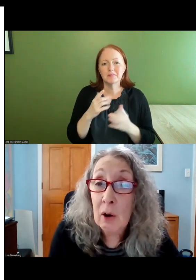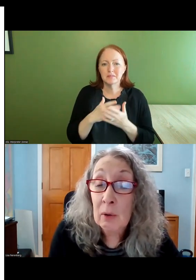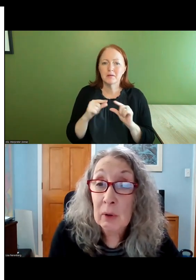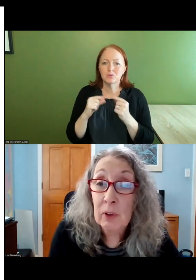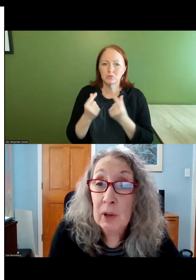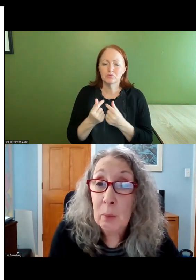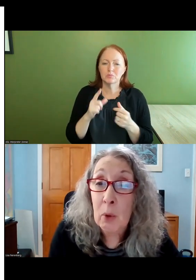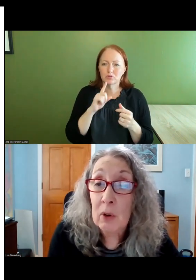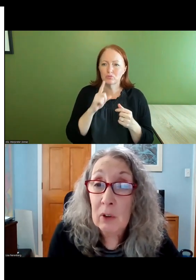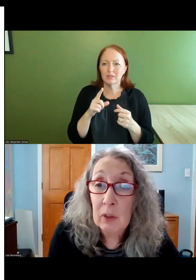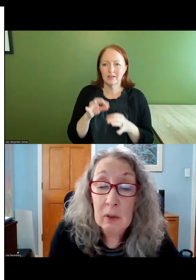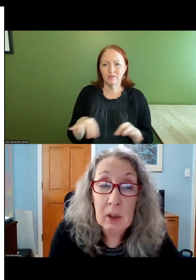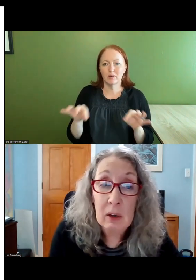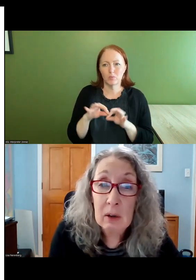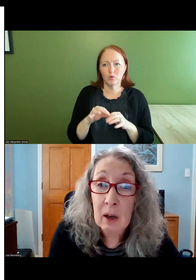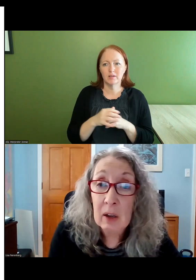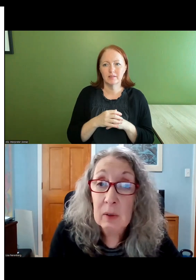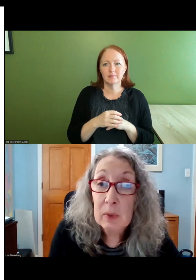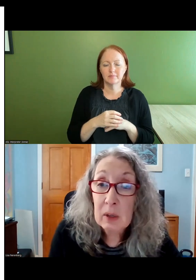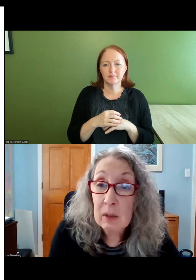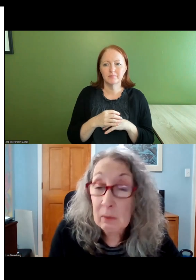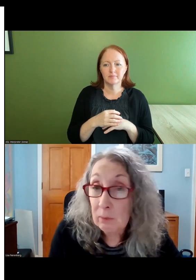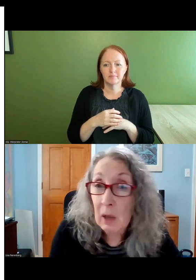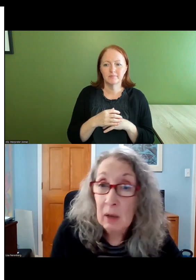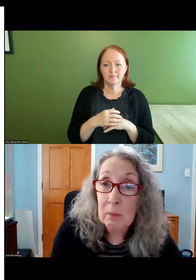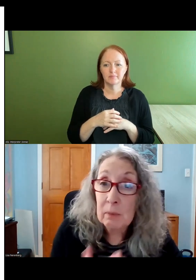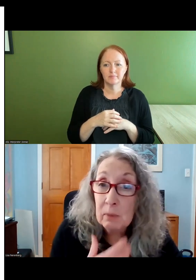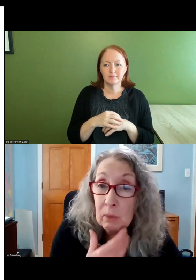really are very important in